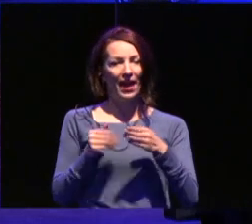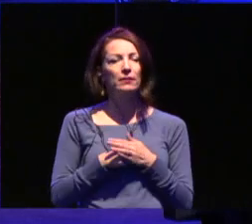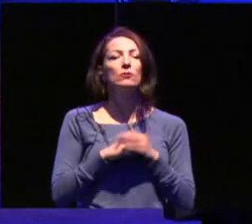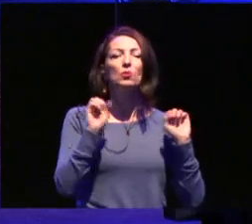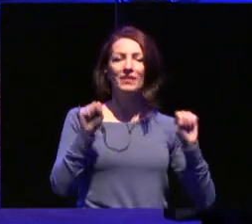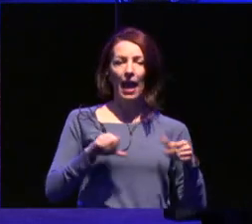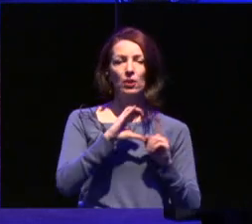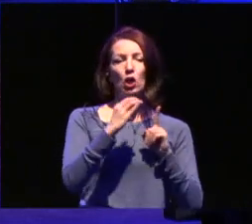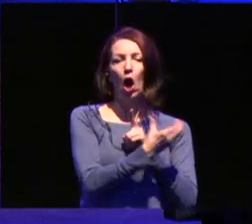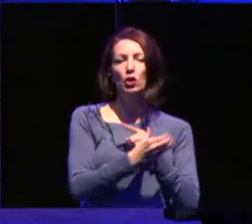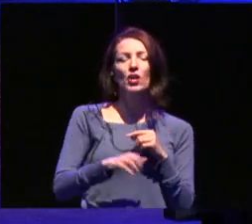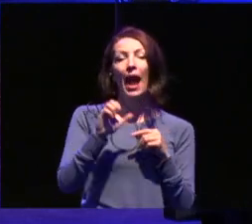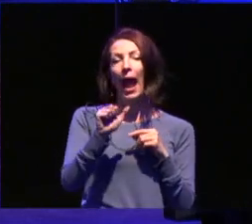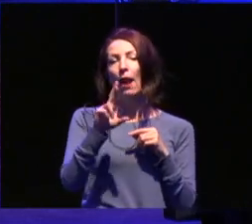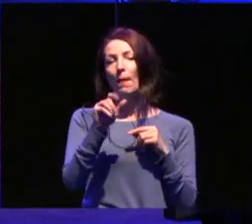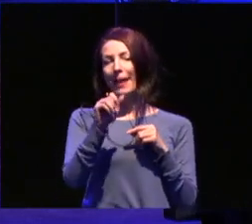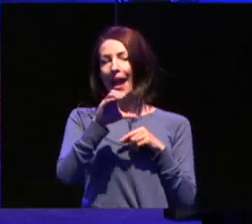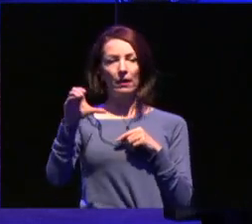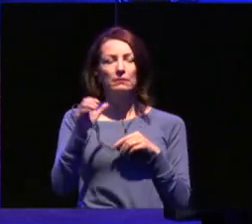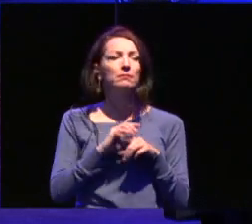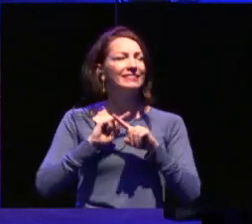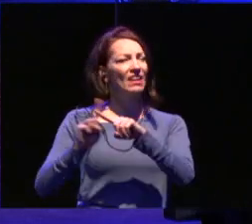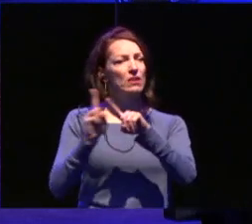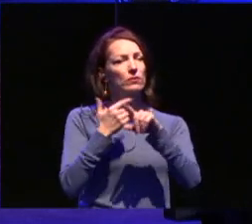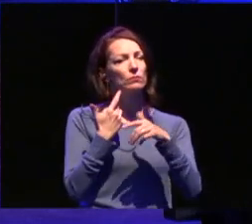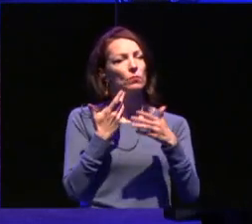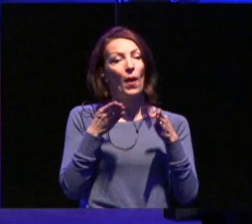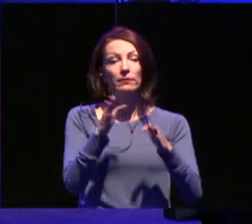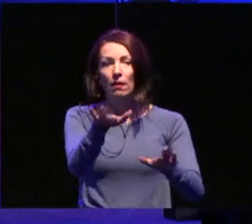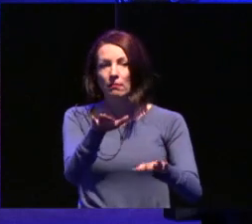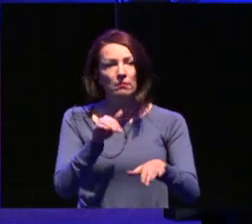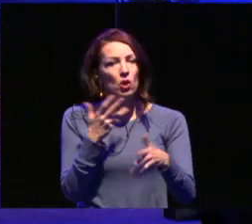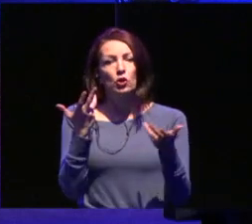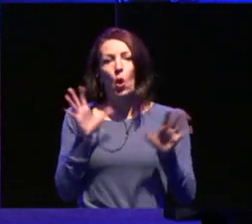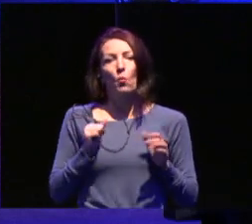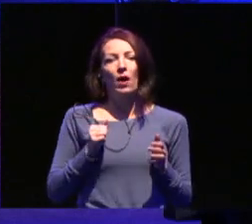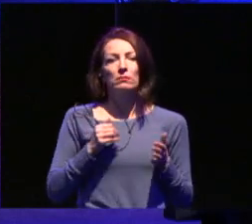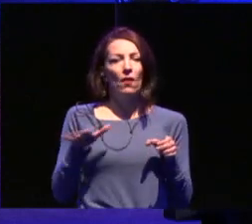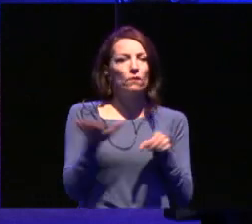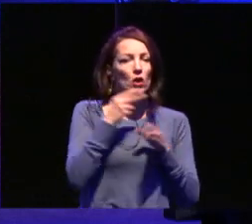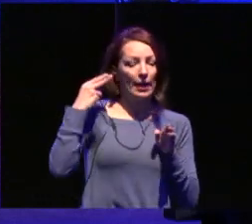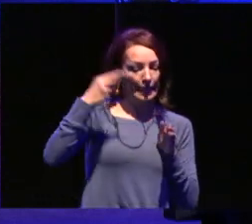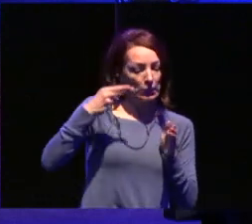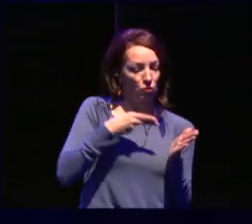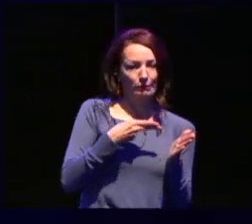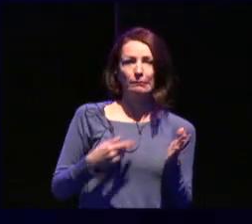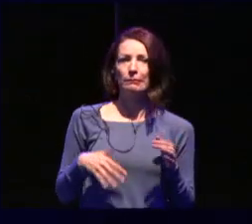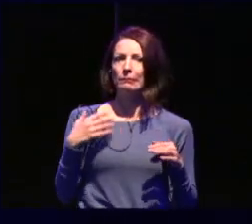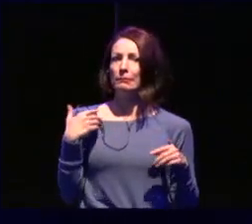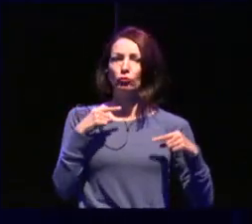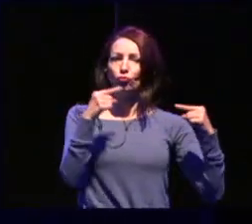the culture of the Aramaic language. You can read it metaphysically. There's so many, you know, one thing you don't want to read it as just like full-on history because you get in trouble that way, you